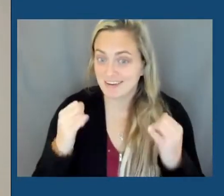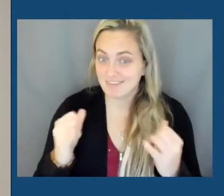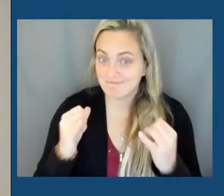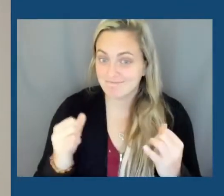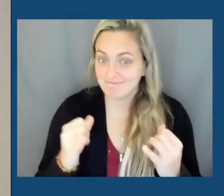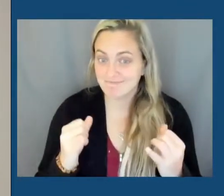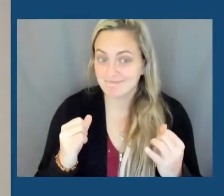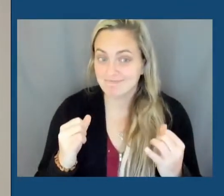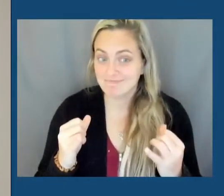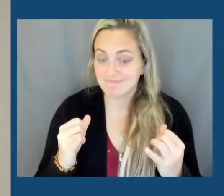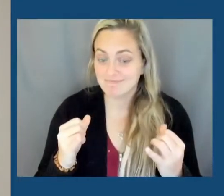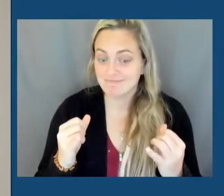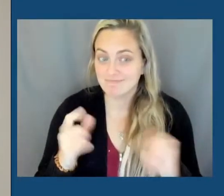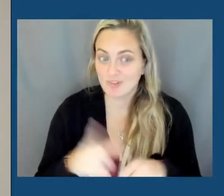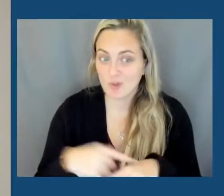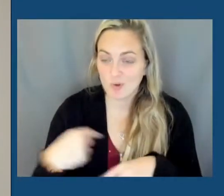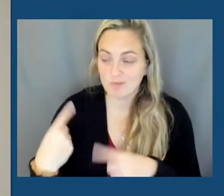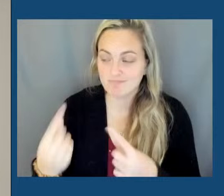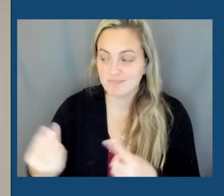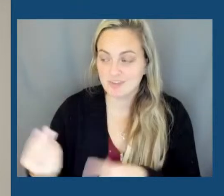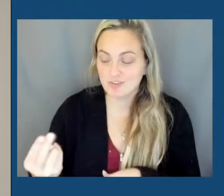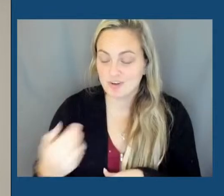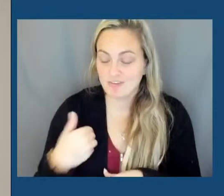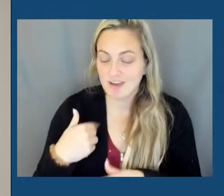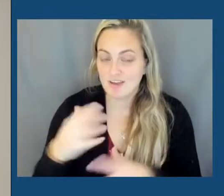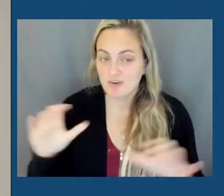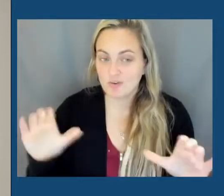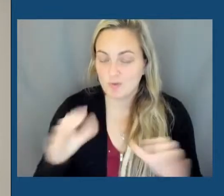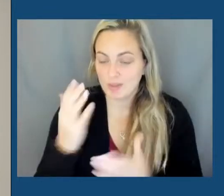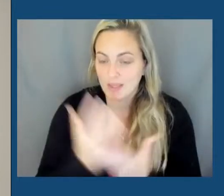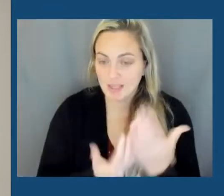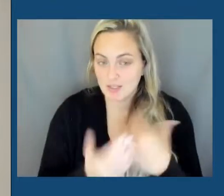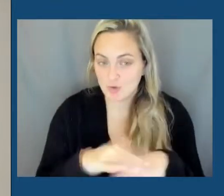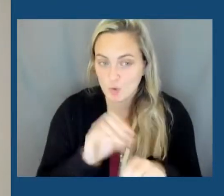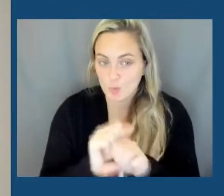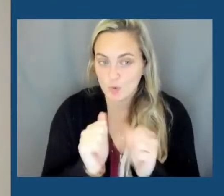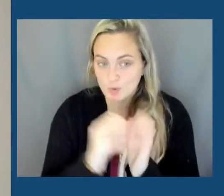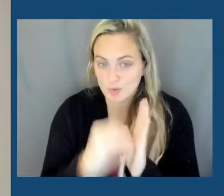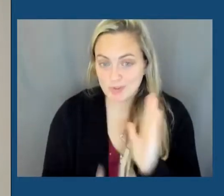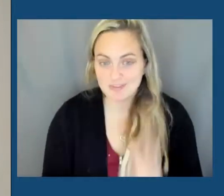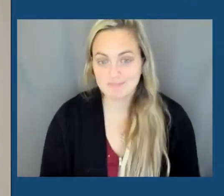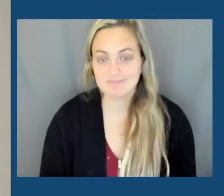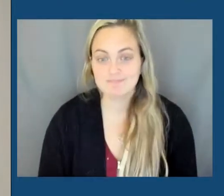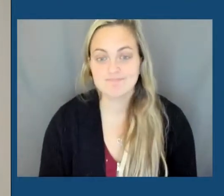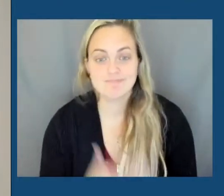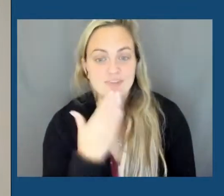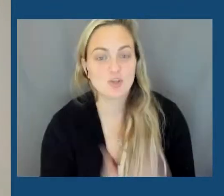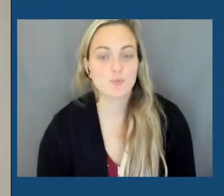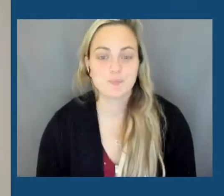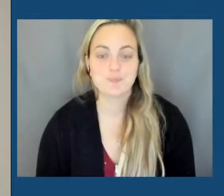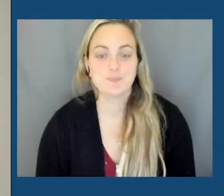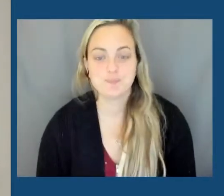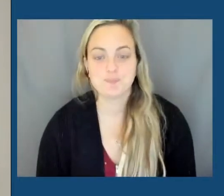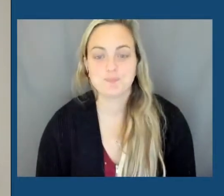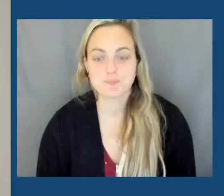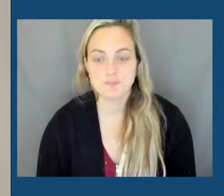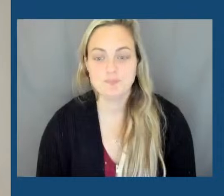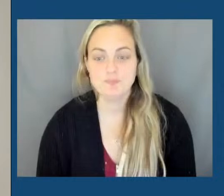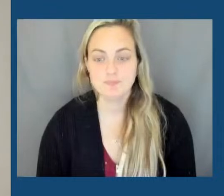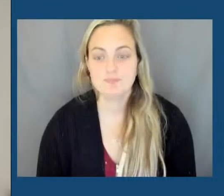the long history I've had of, doing that hands-on work with the students. Thank you. Thank you.